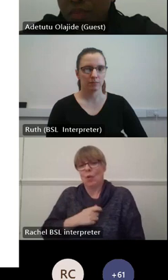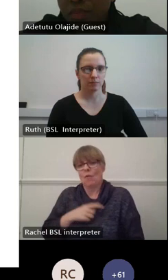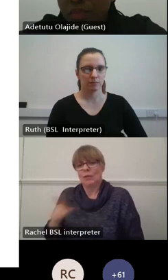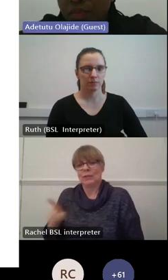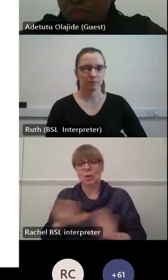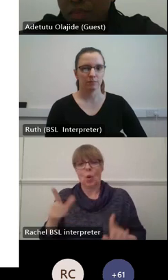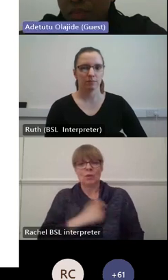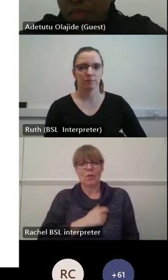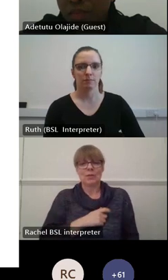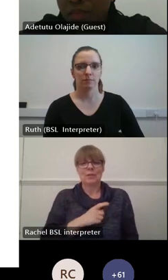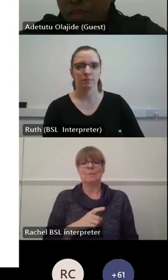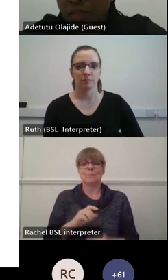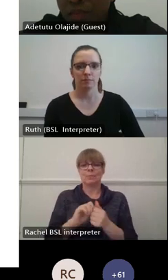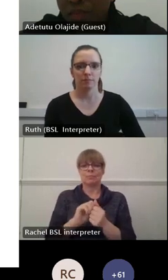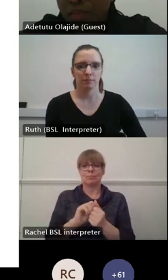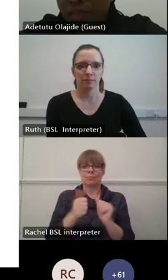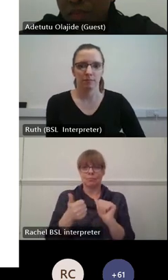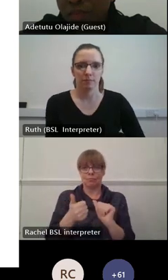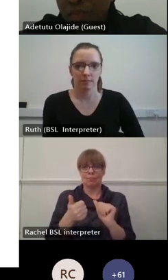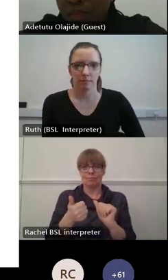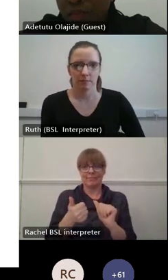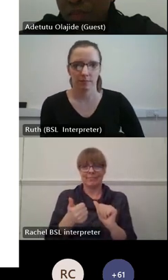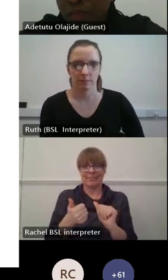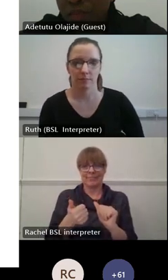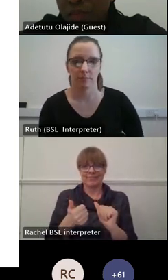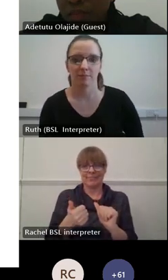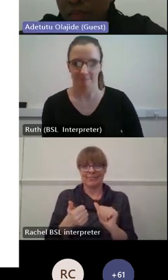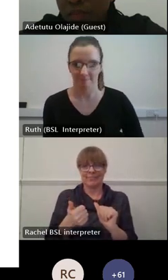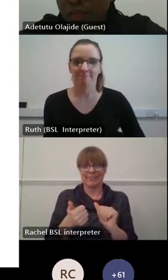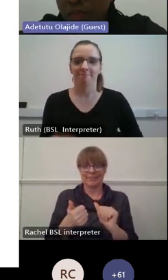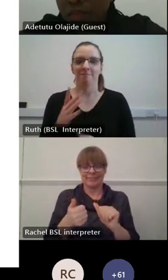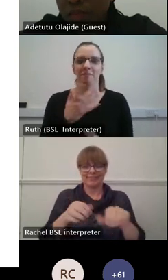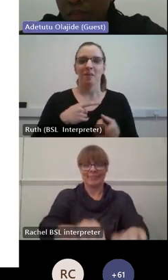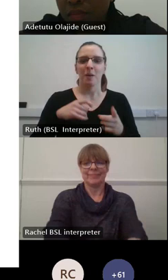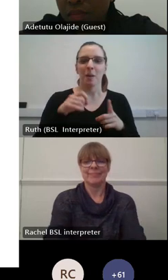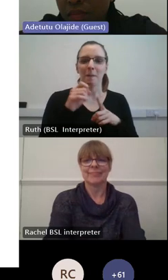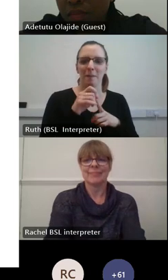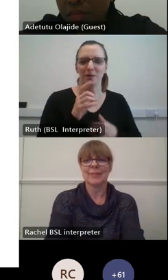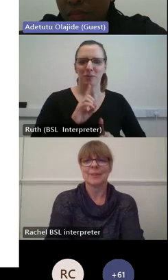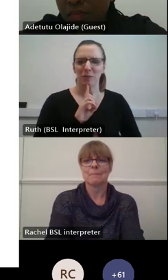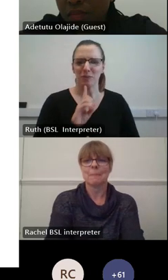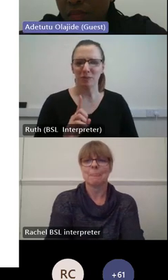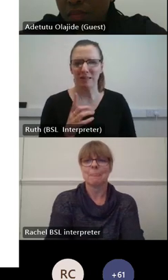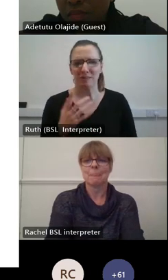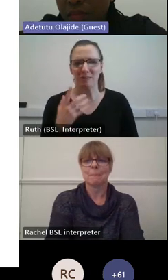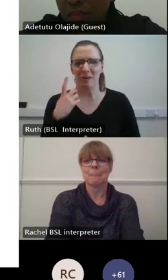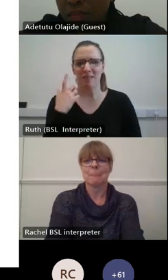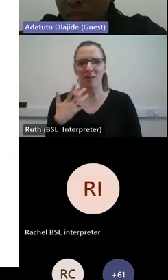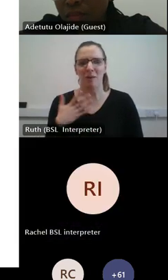to Berthold. So what would you say? So if someone was saying, oh, I'm thinking of volunteering for